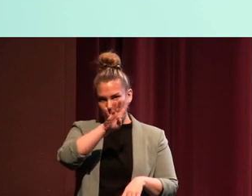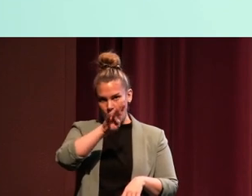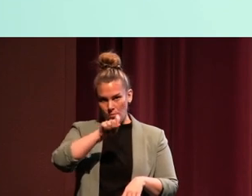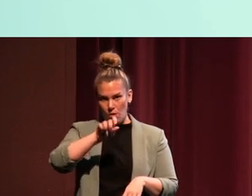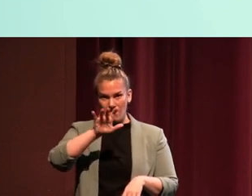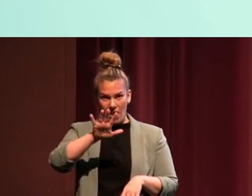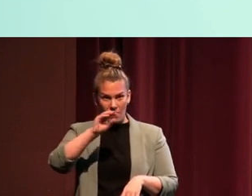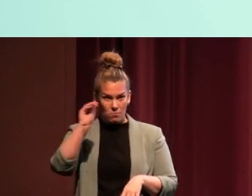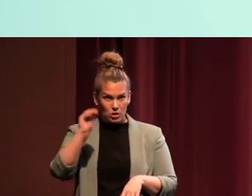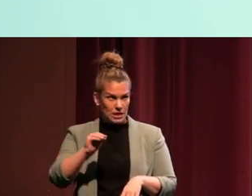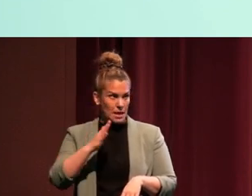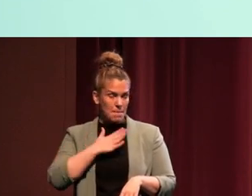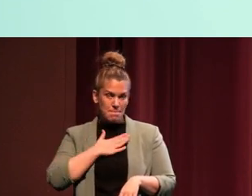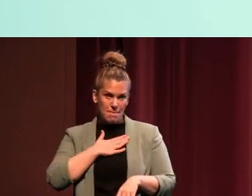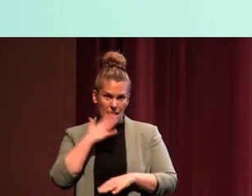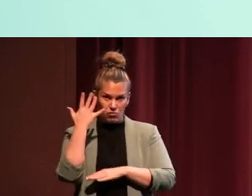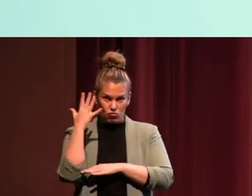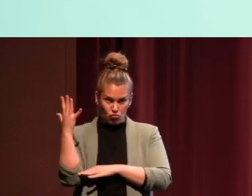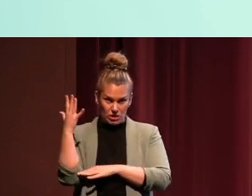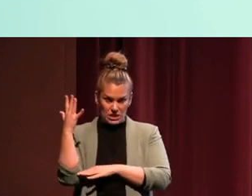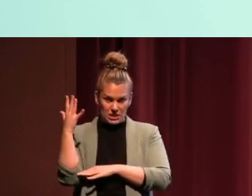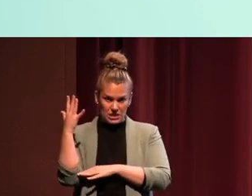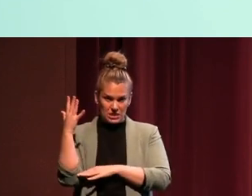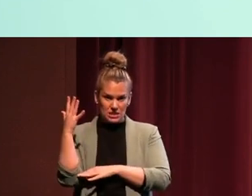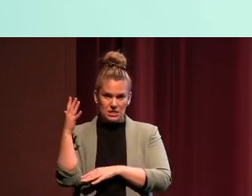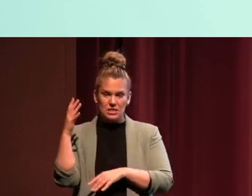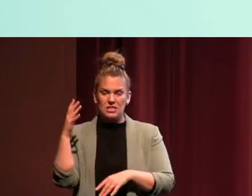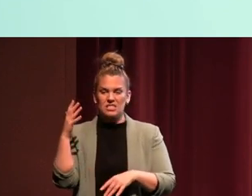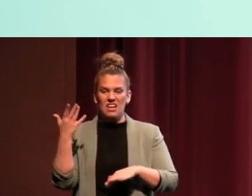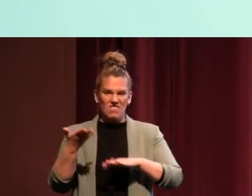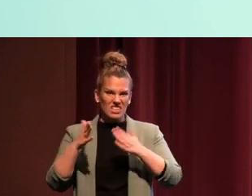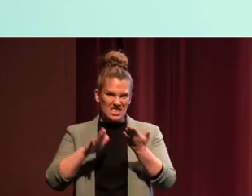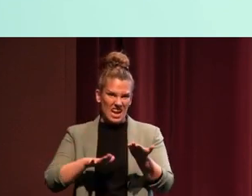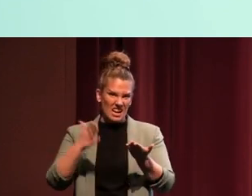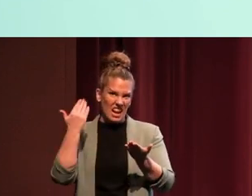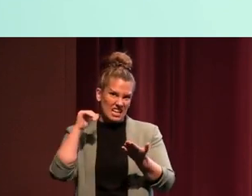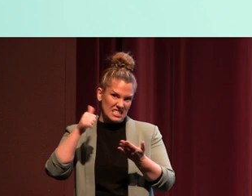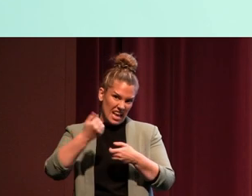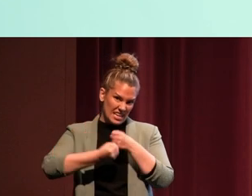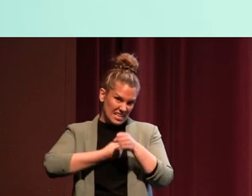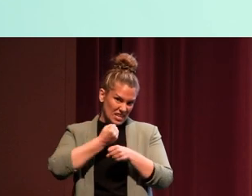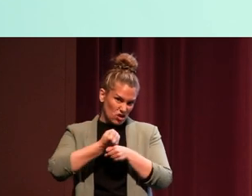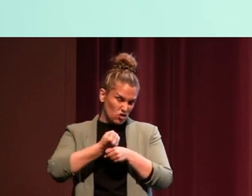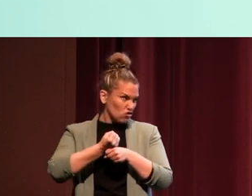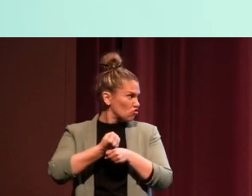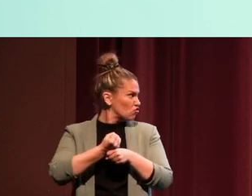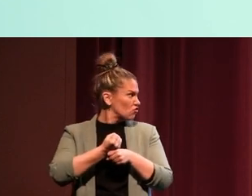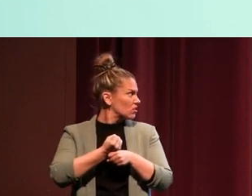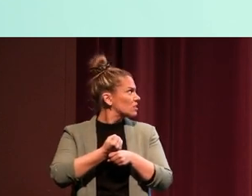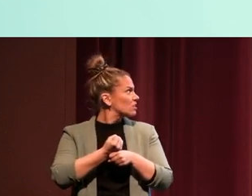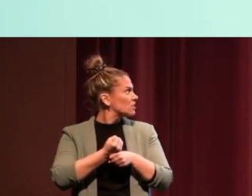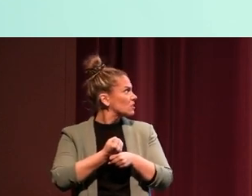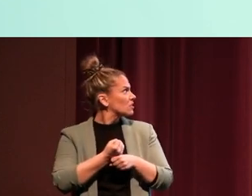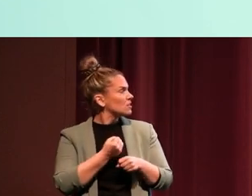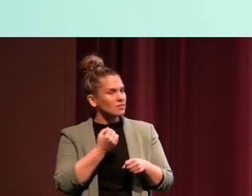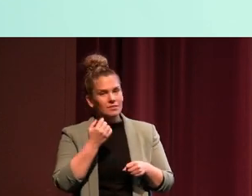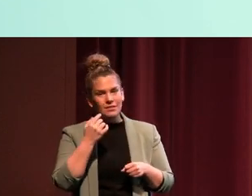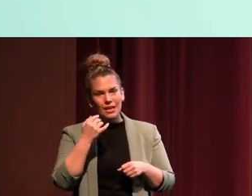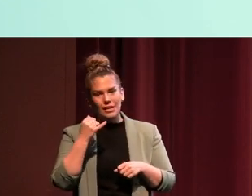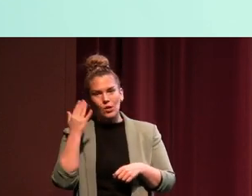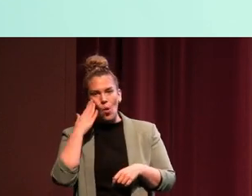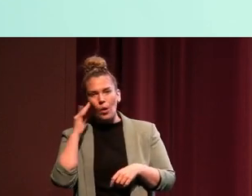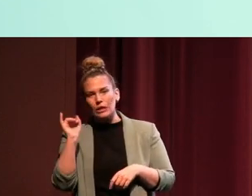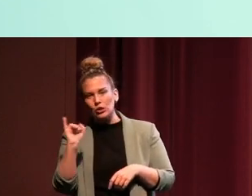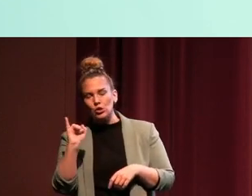24.5% of my trees on the Malheur National Forest have died in the last 10 years. If there's an insurance agent in the crowd, they can tell you that you just move